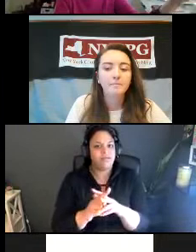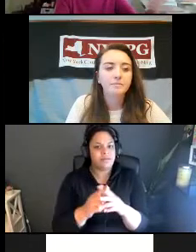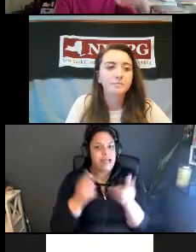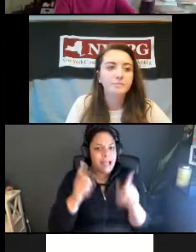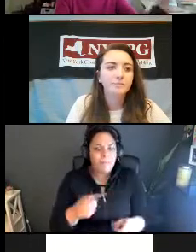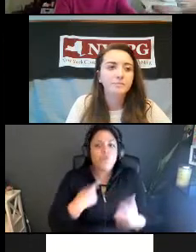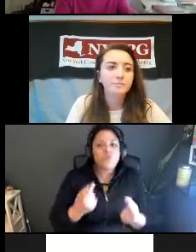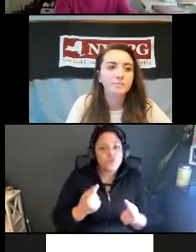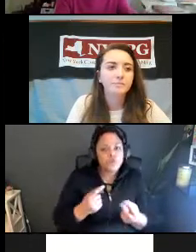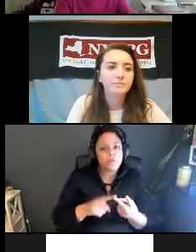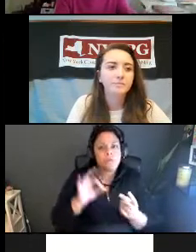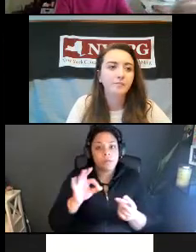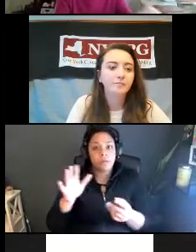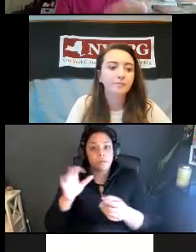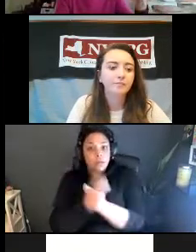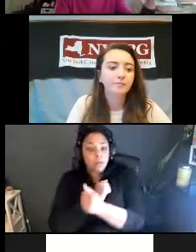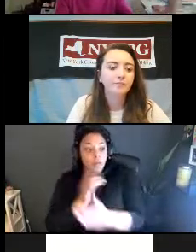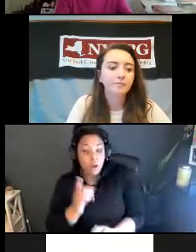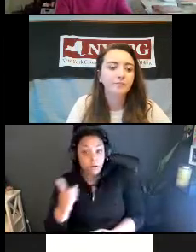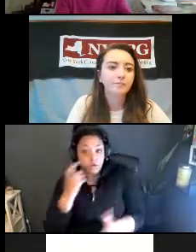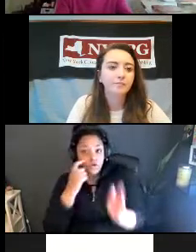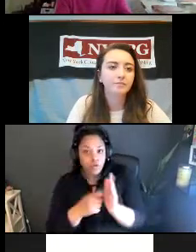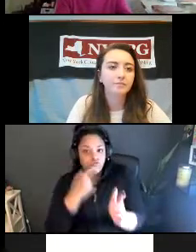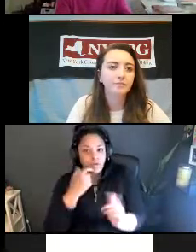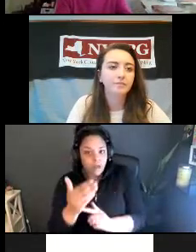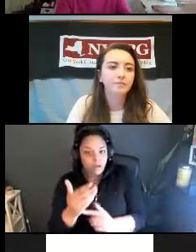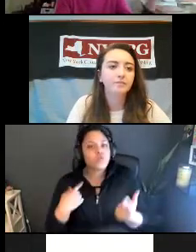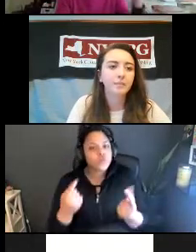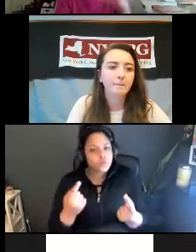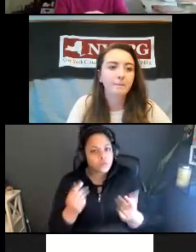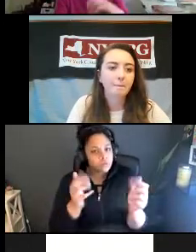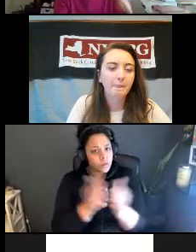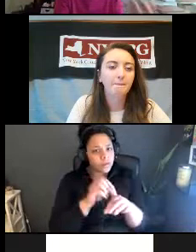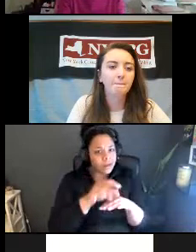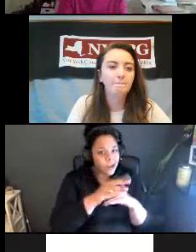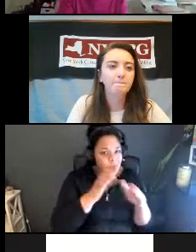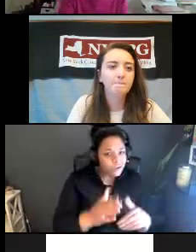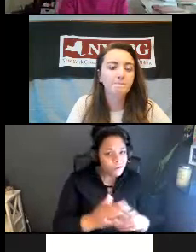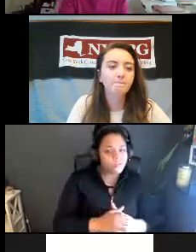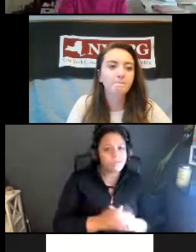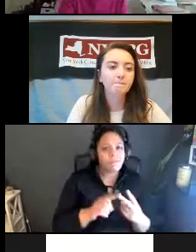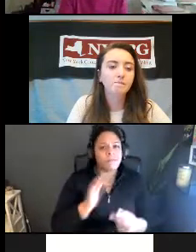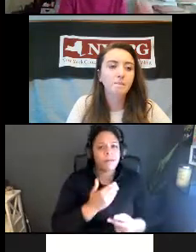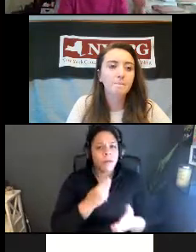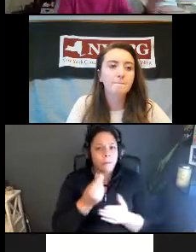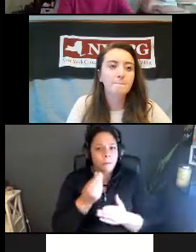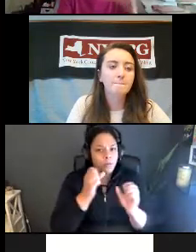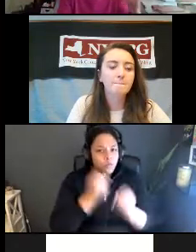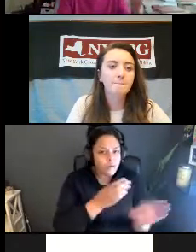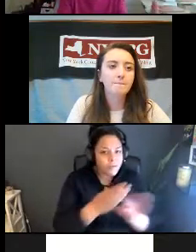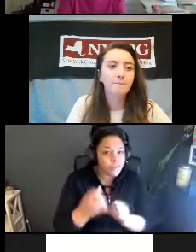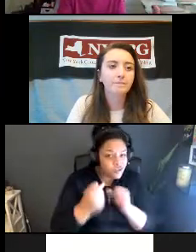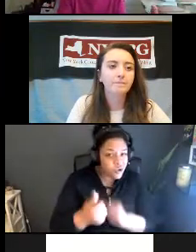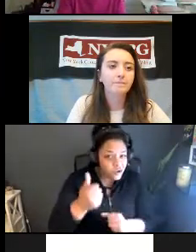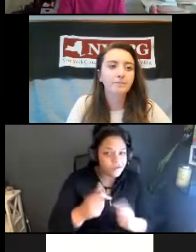signs? How will we talk about it? Will we talk with a counselor? Will we strengthen our money protection plan? Will I take